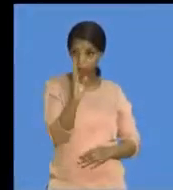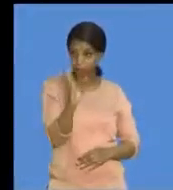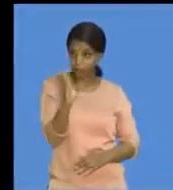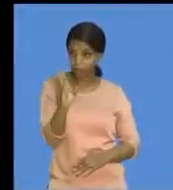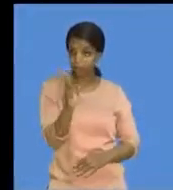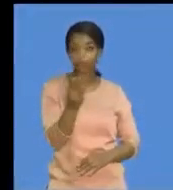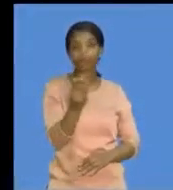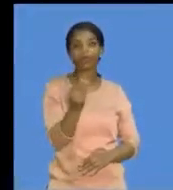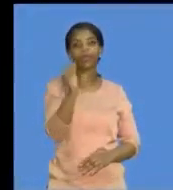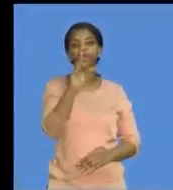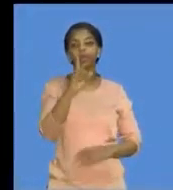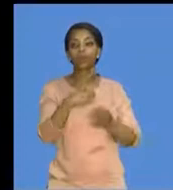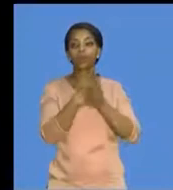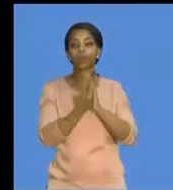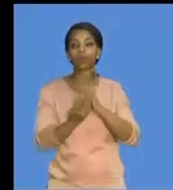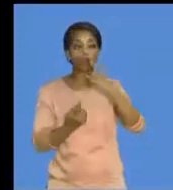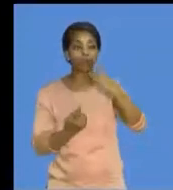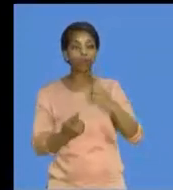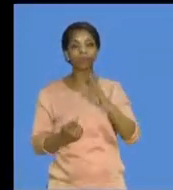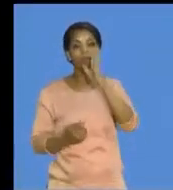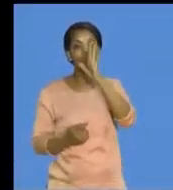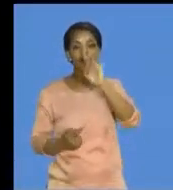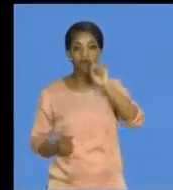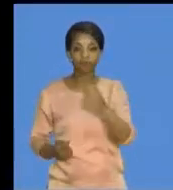5,000. With week two, I have